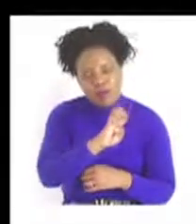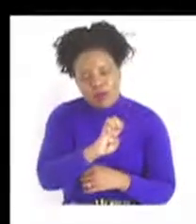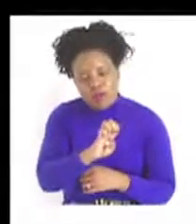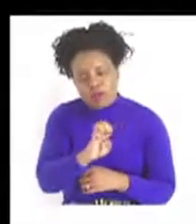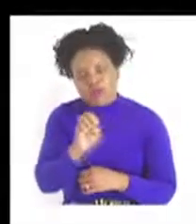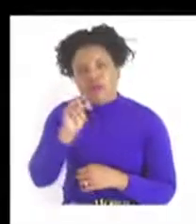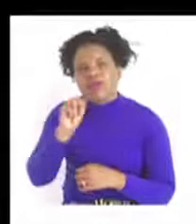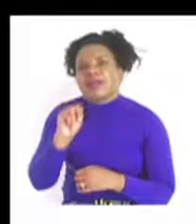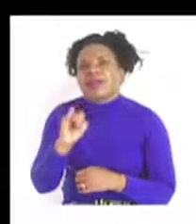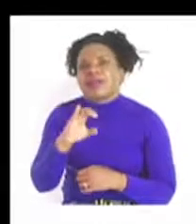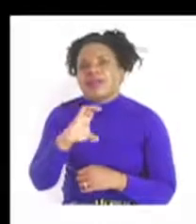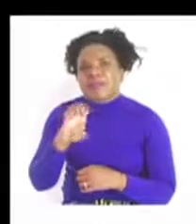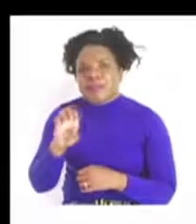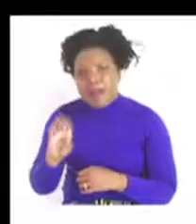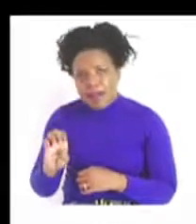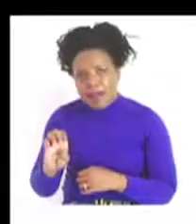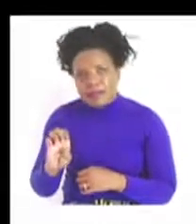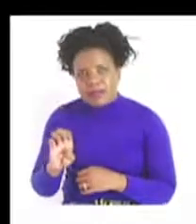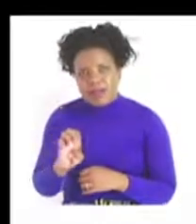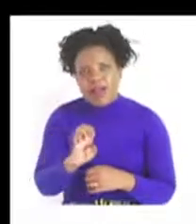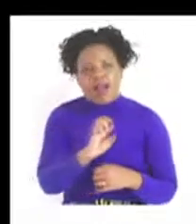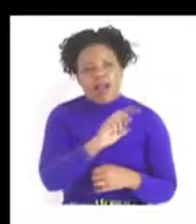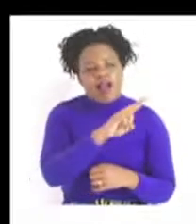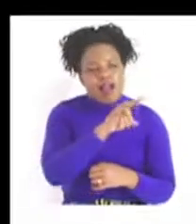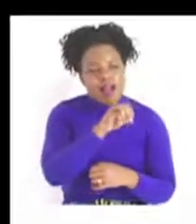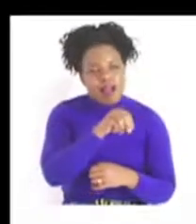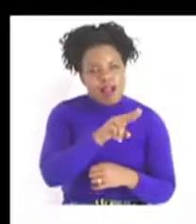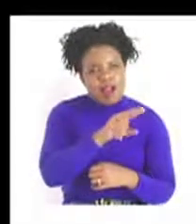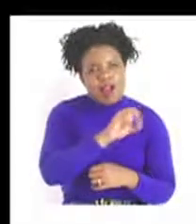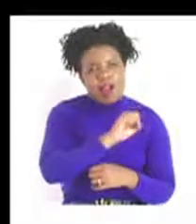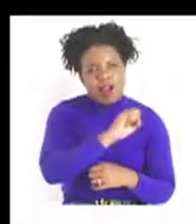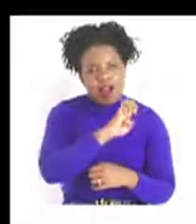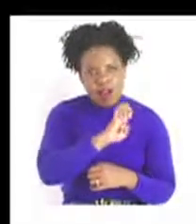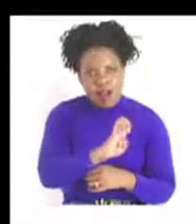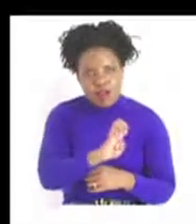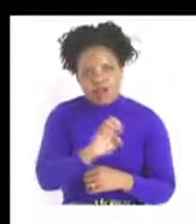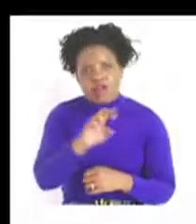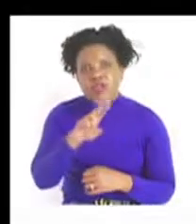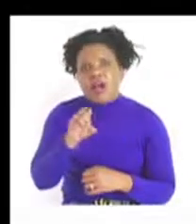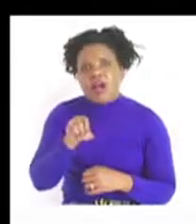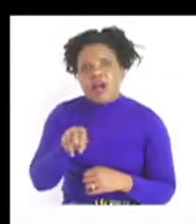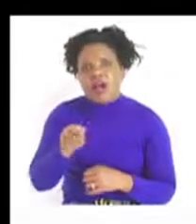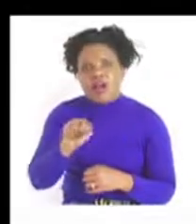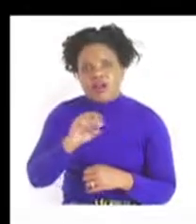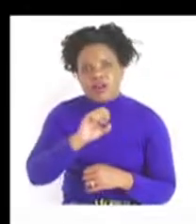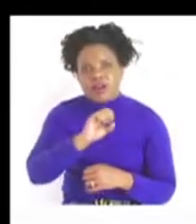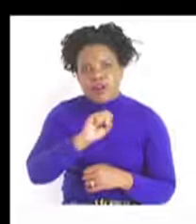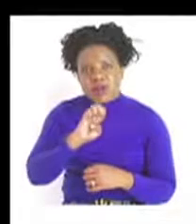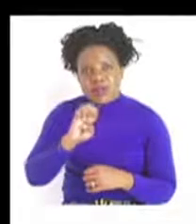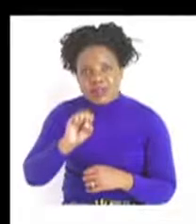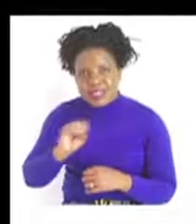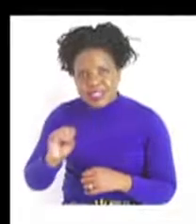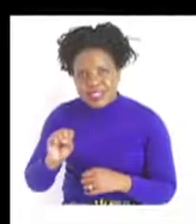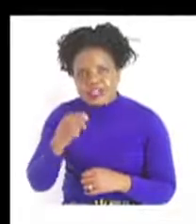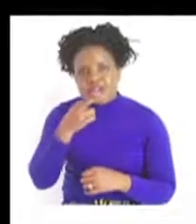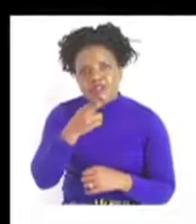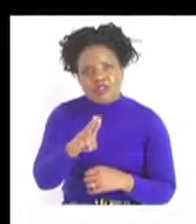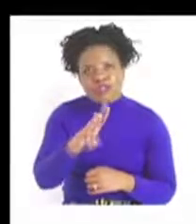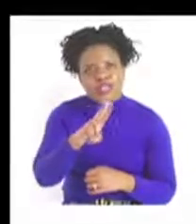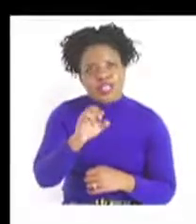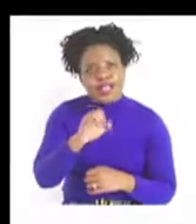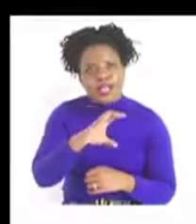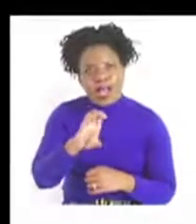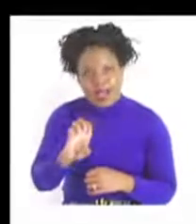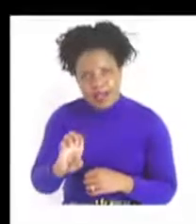mouse or a nest full of mice, but the plural of house is houses, not highs. If